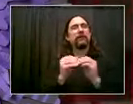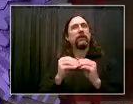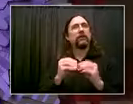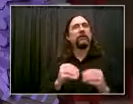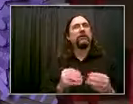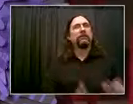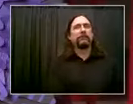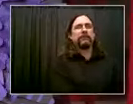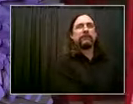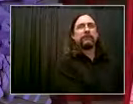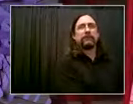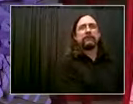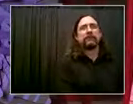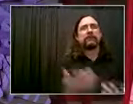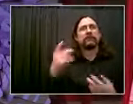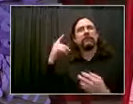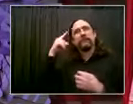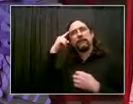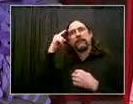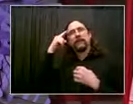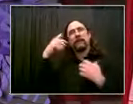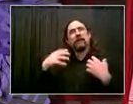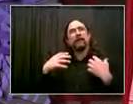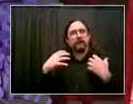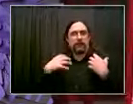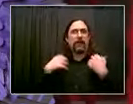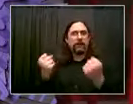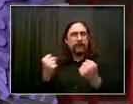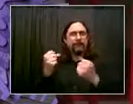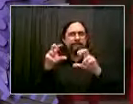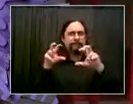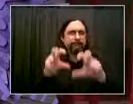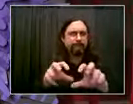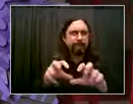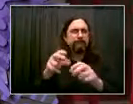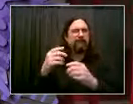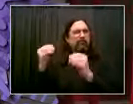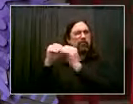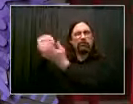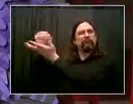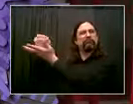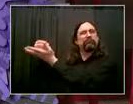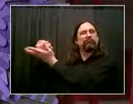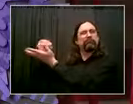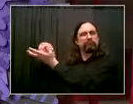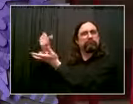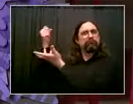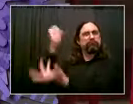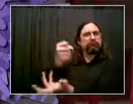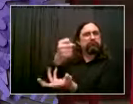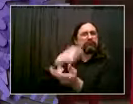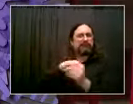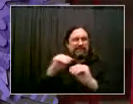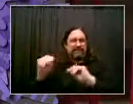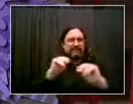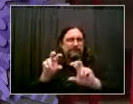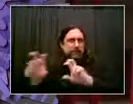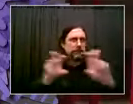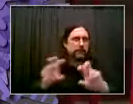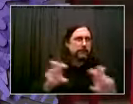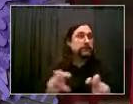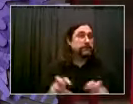more educators into our system. Our new normal will include our school communities becoming completely whole